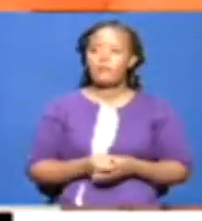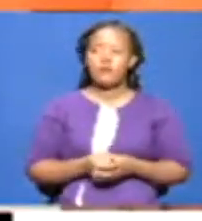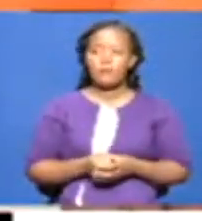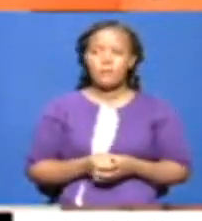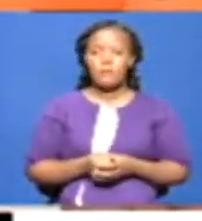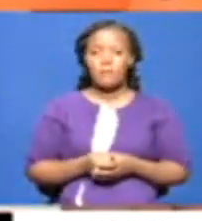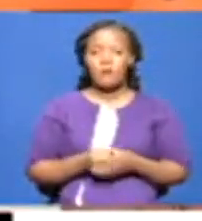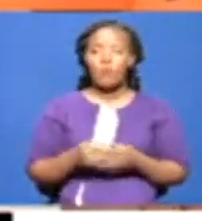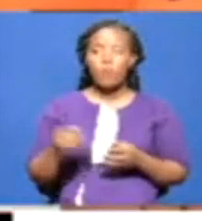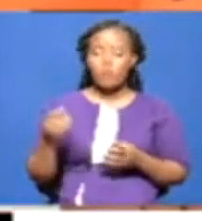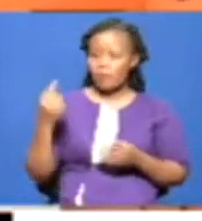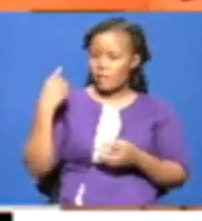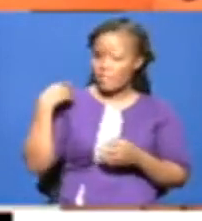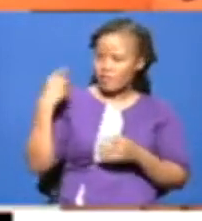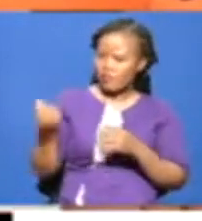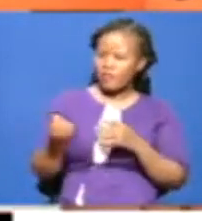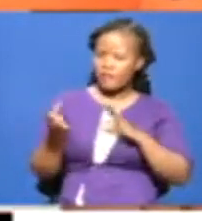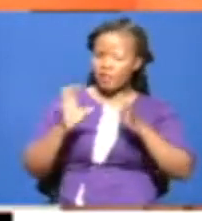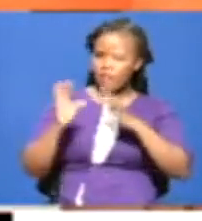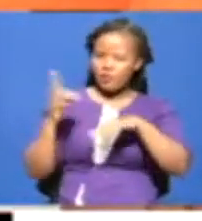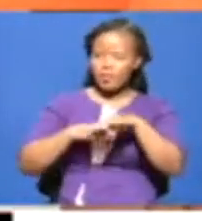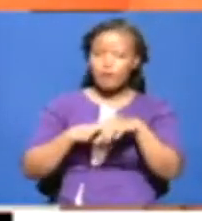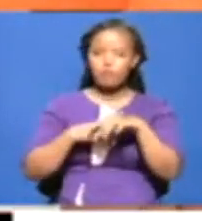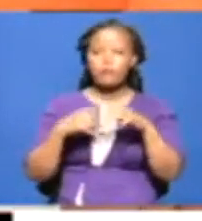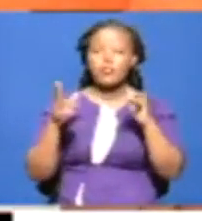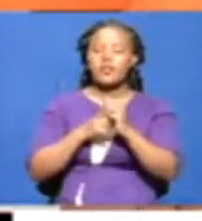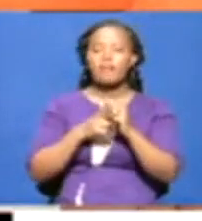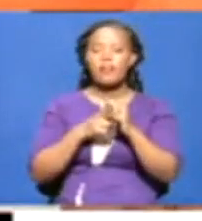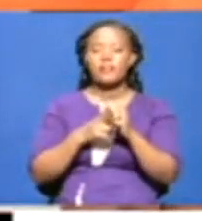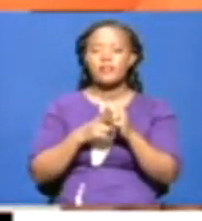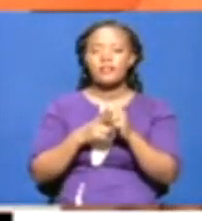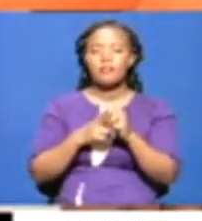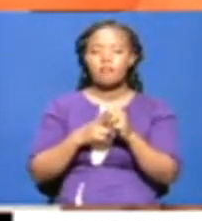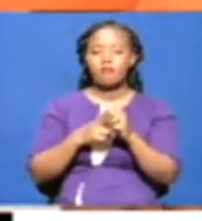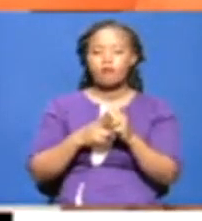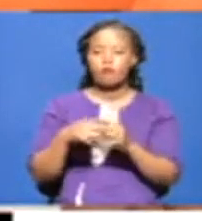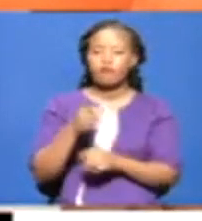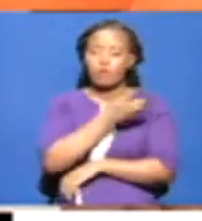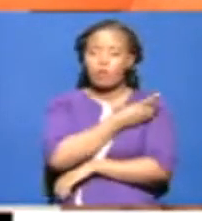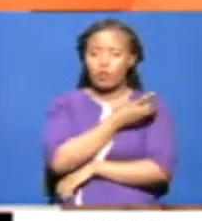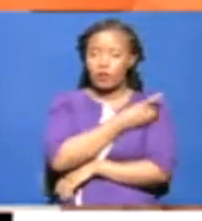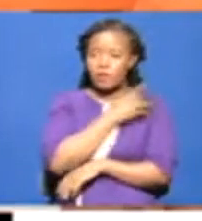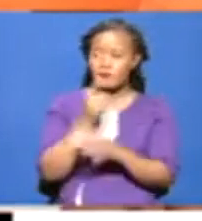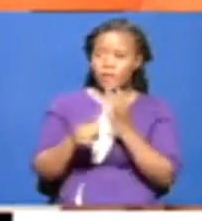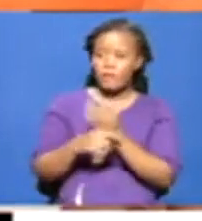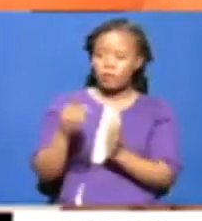Maana hapo jana mwendo wa kama saa moja kamili surgeon wetu ambaye kwa majina anaitwa Dr.